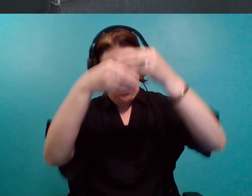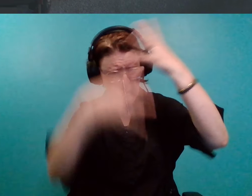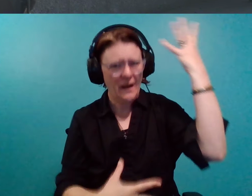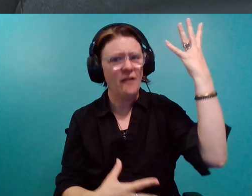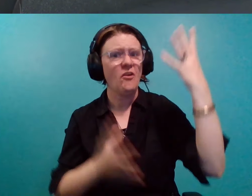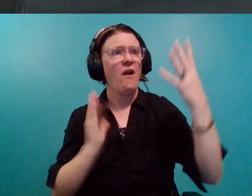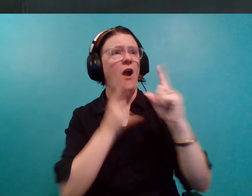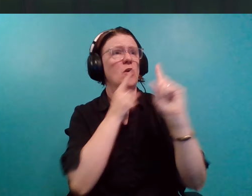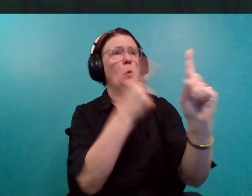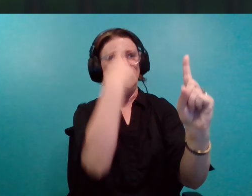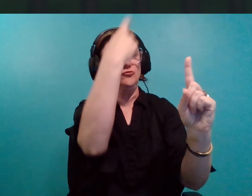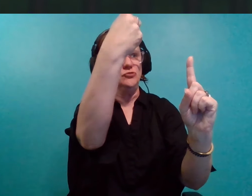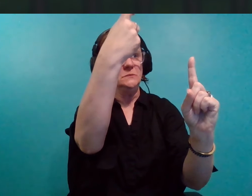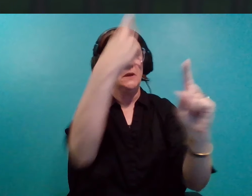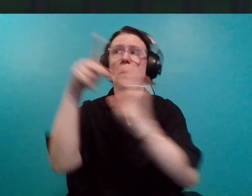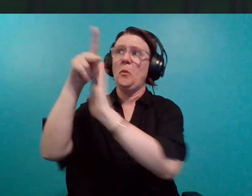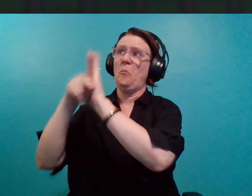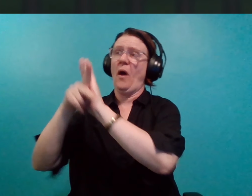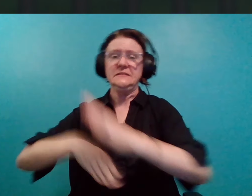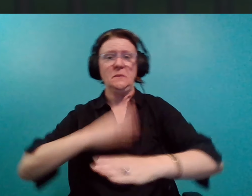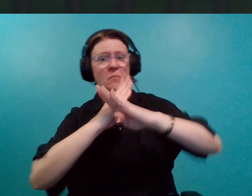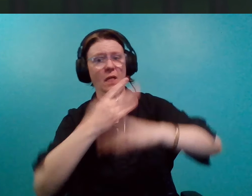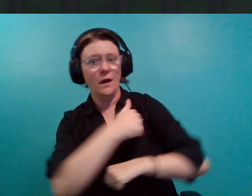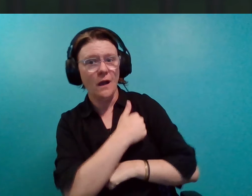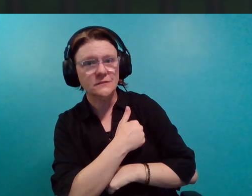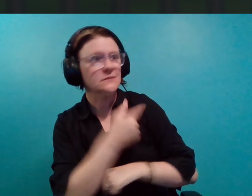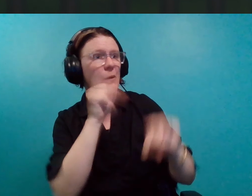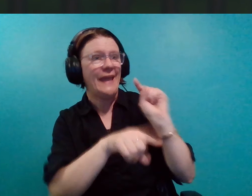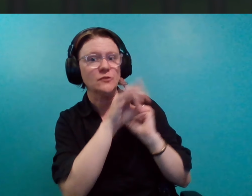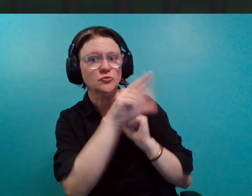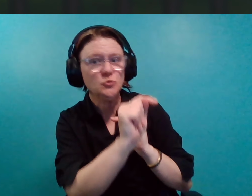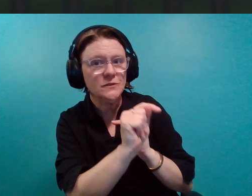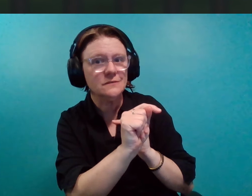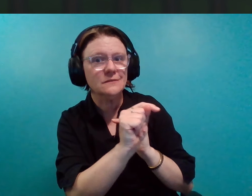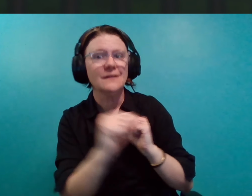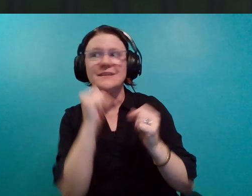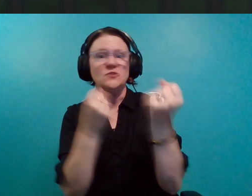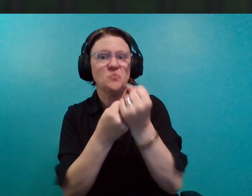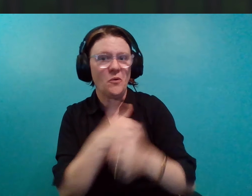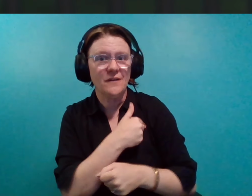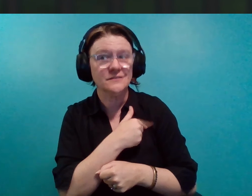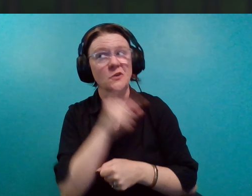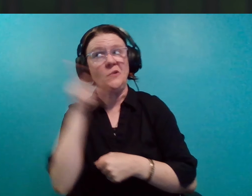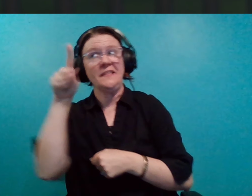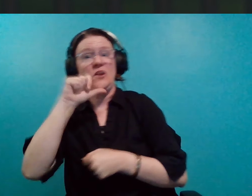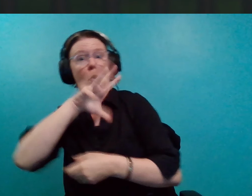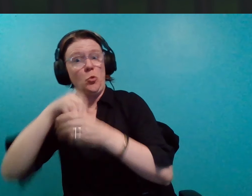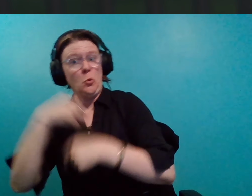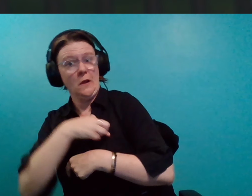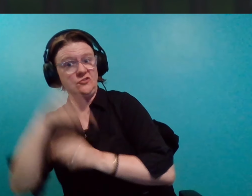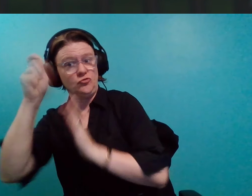teacher, whatever it is that we aspire to be, but the policies aren't in place for us because it wasn't designed for